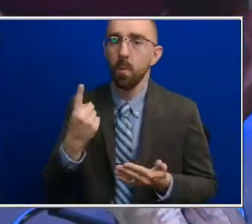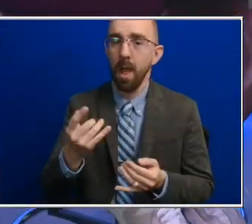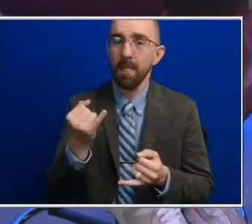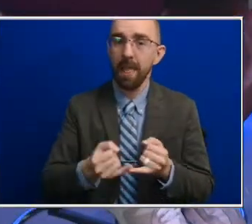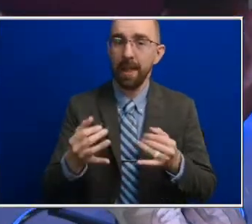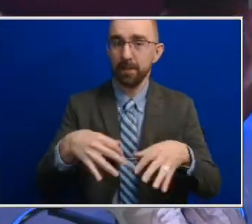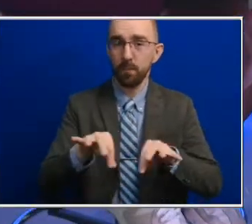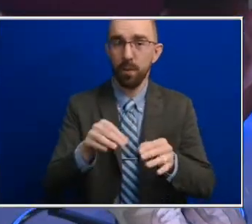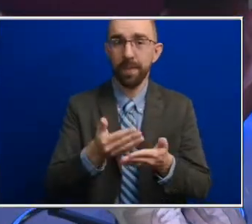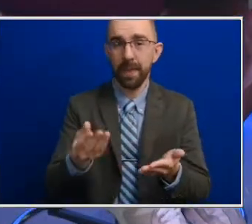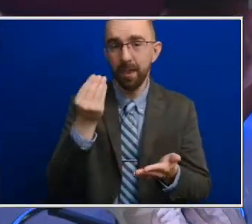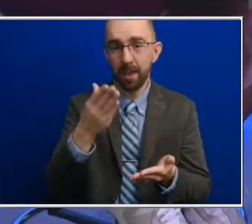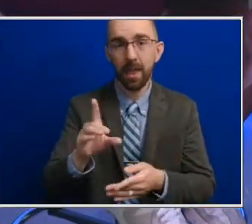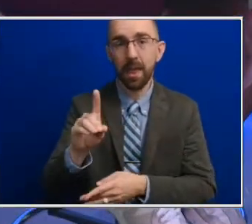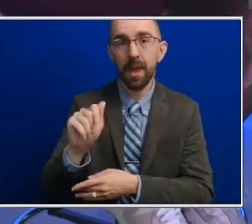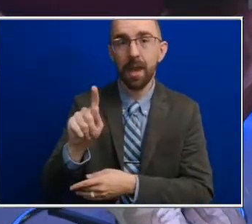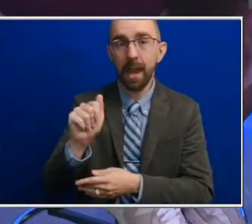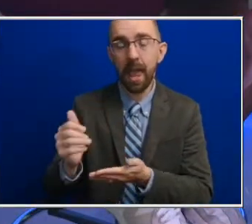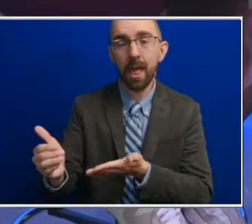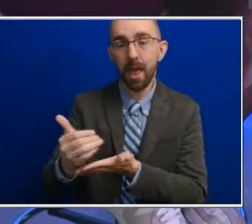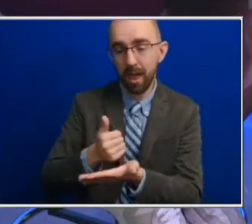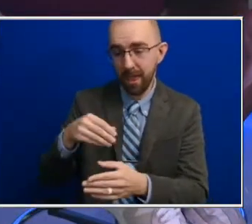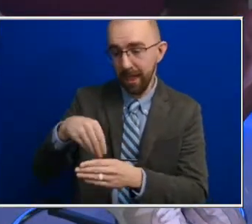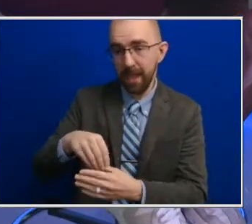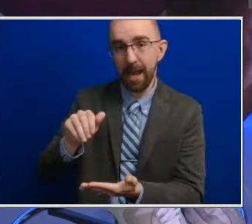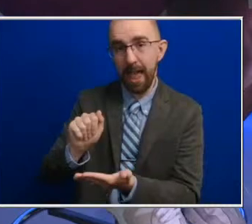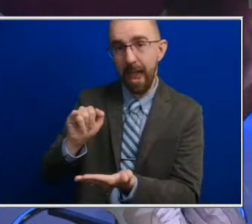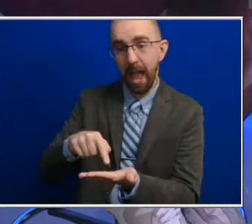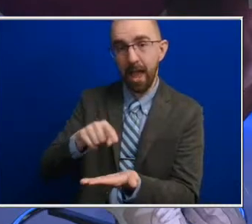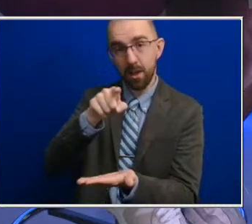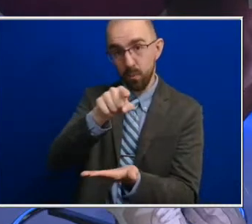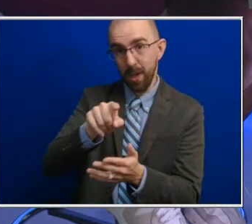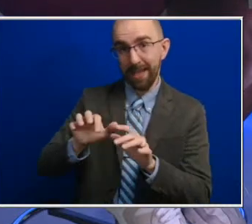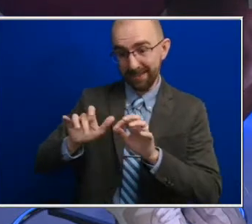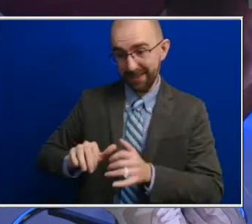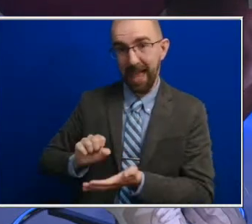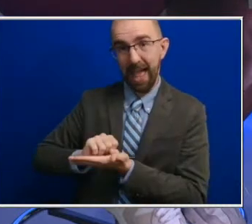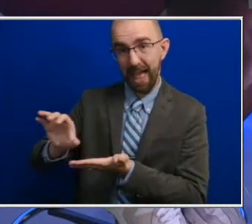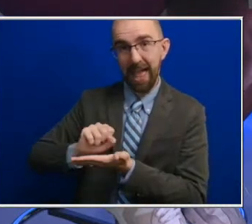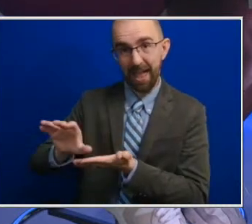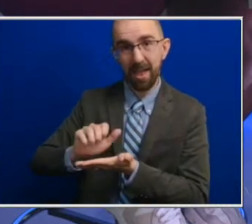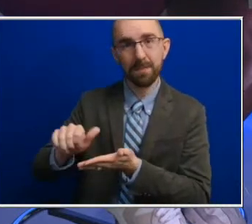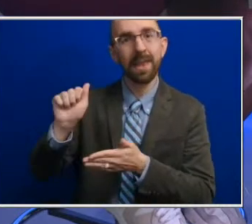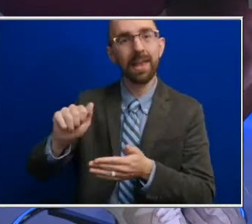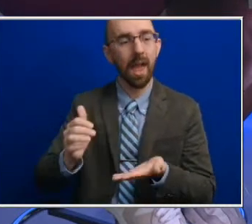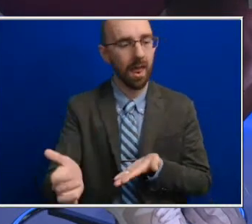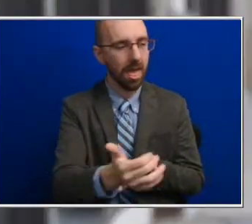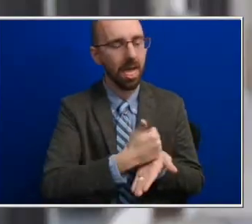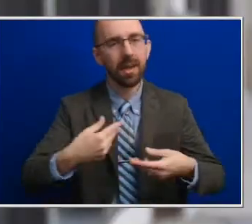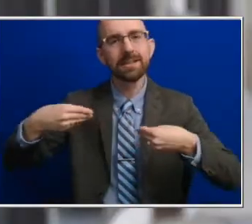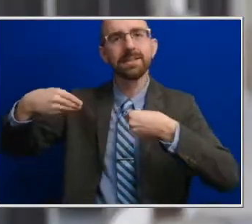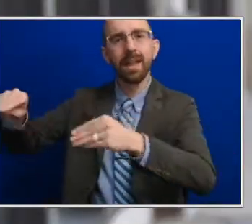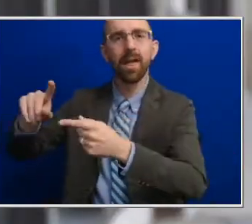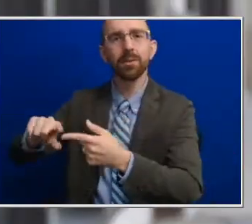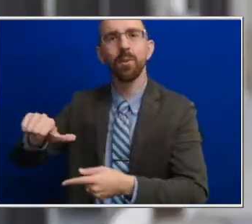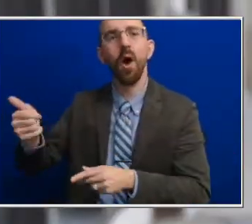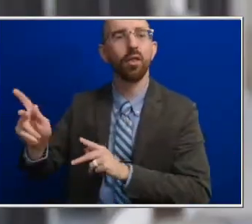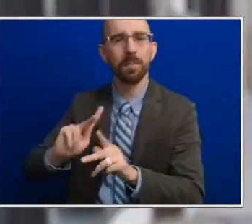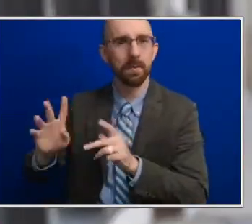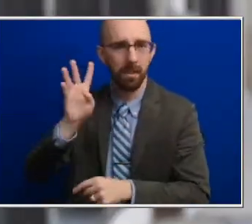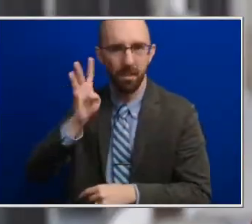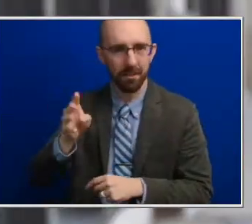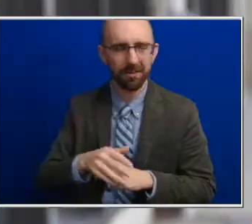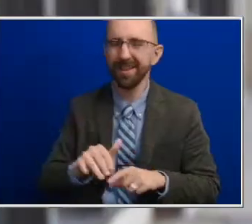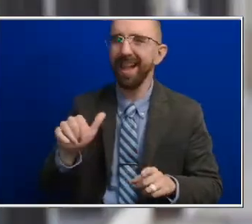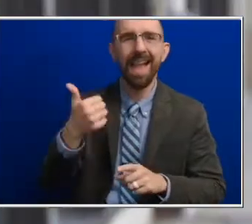note, data collected by AI, as Dr. Johnson said, can be sold to third parties. It's like any form of social